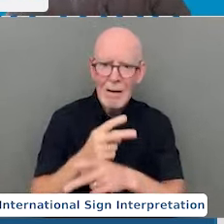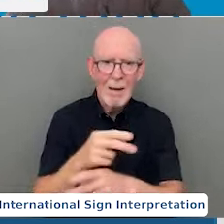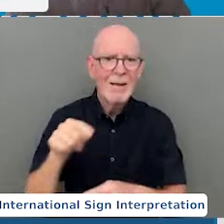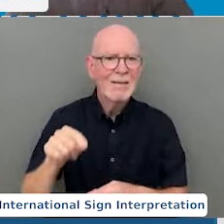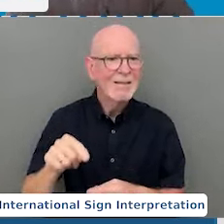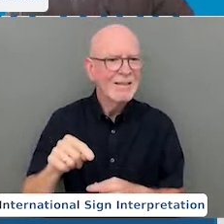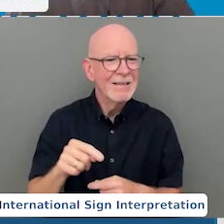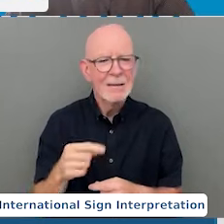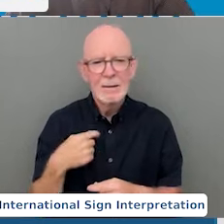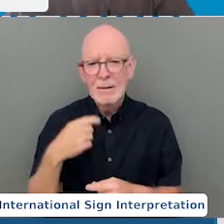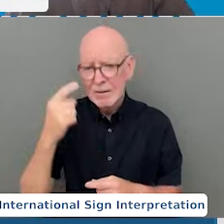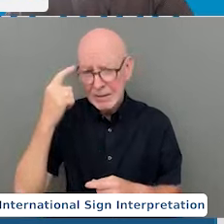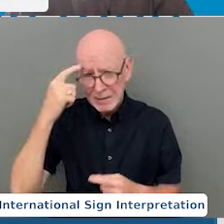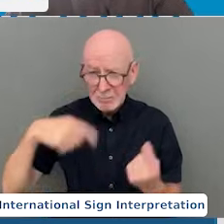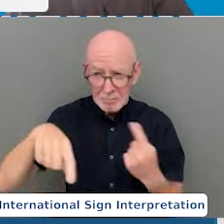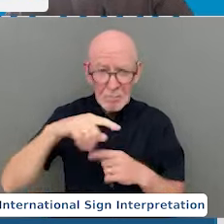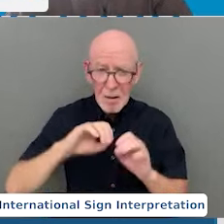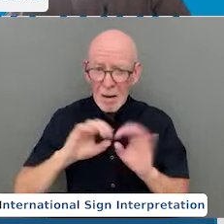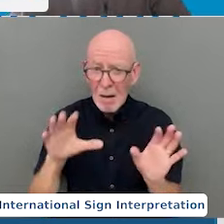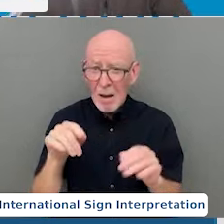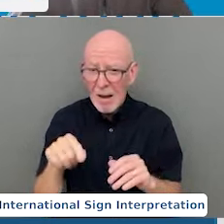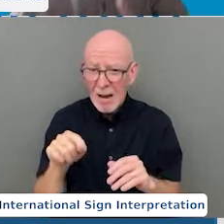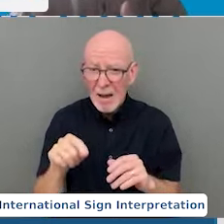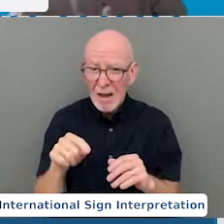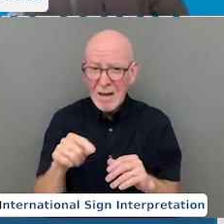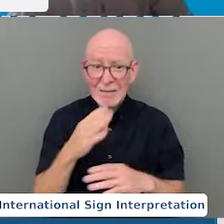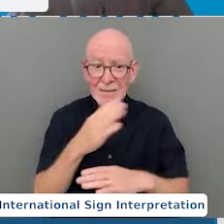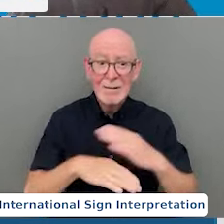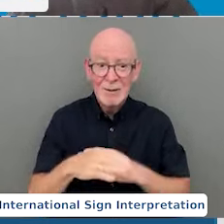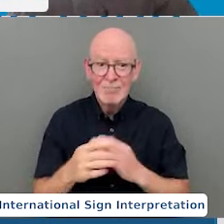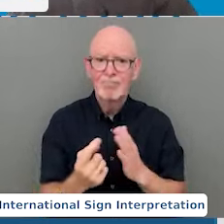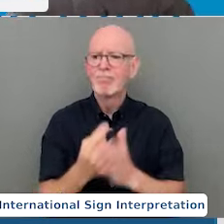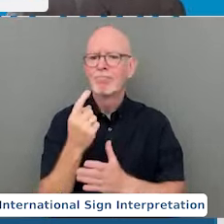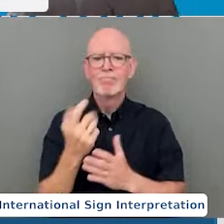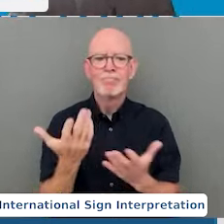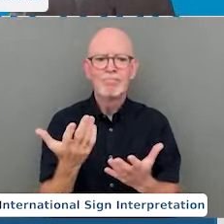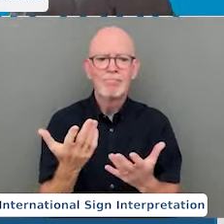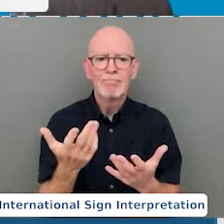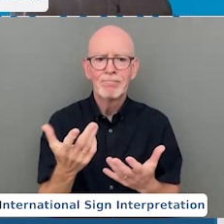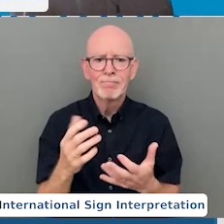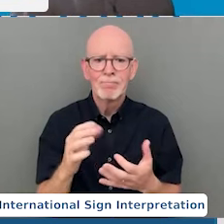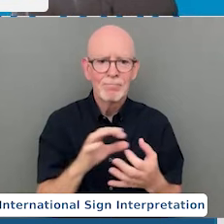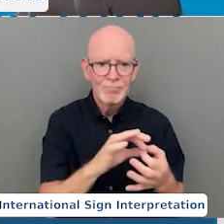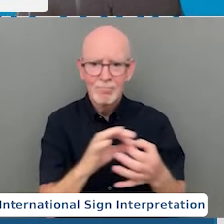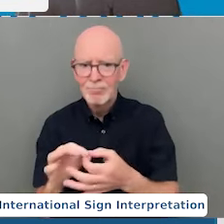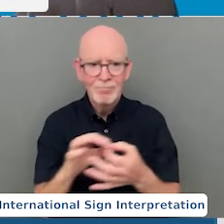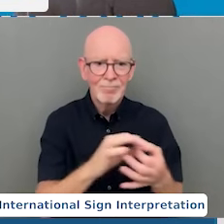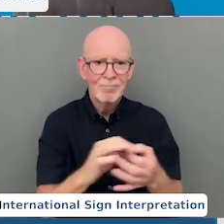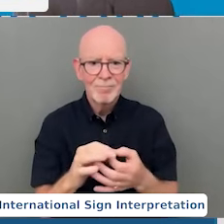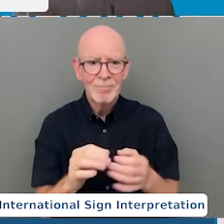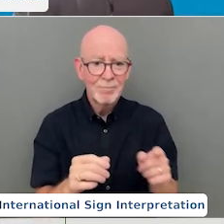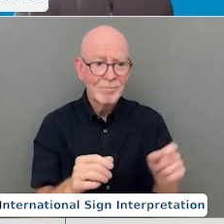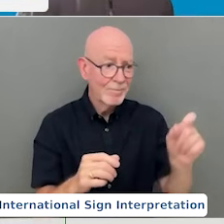support is provided by women and girls, contributed to the overall gender inequalities in care